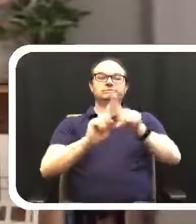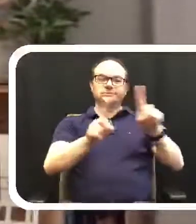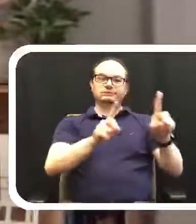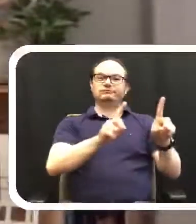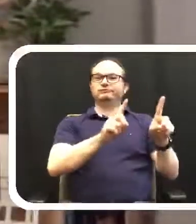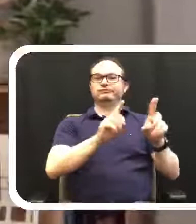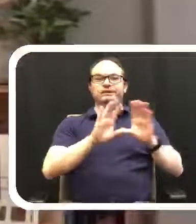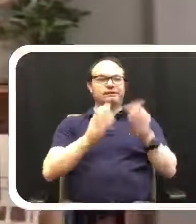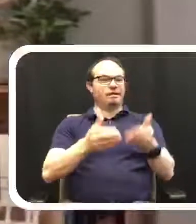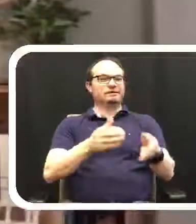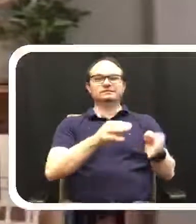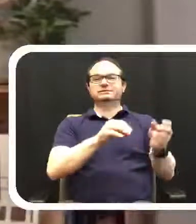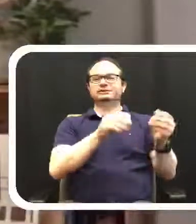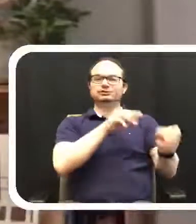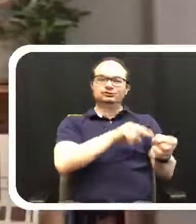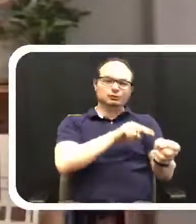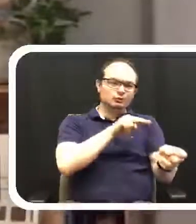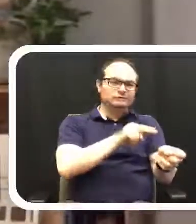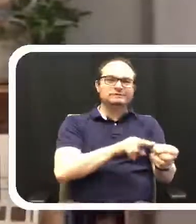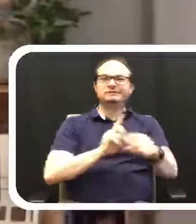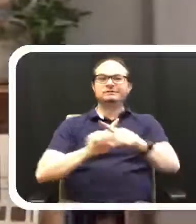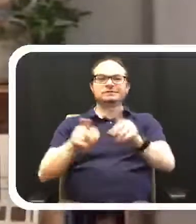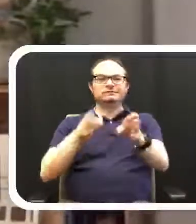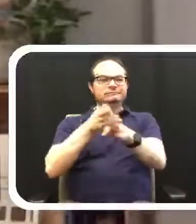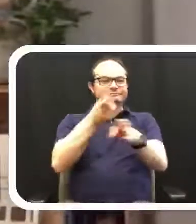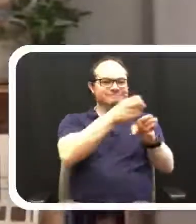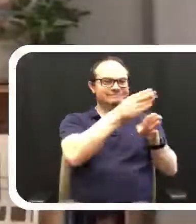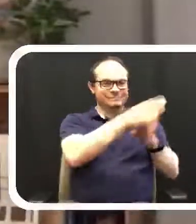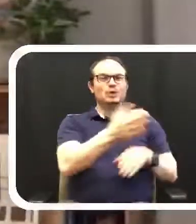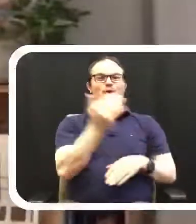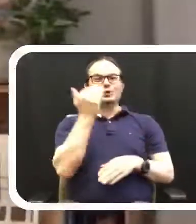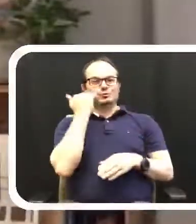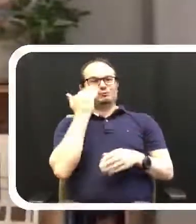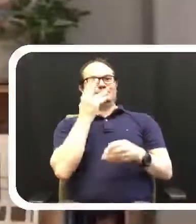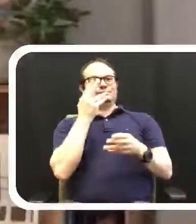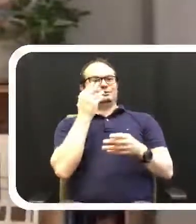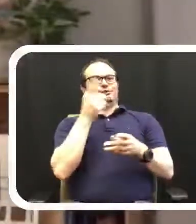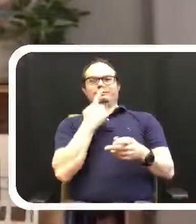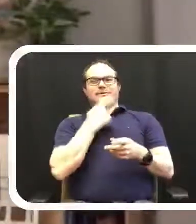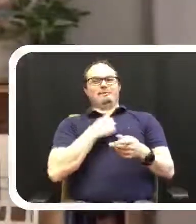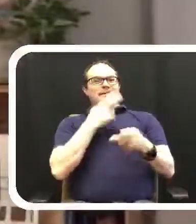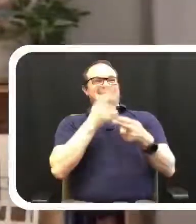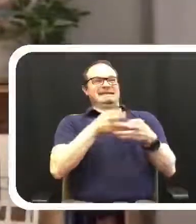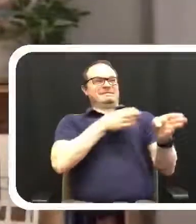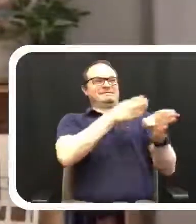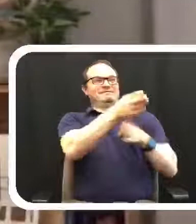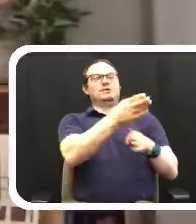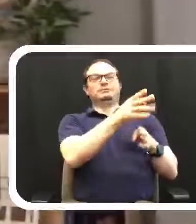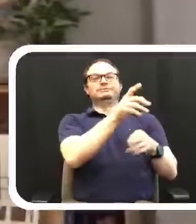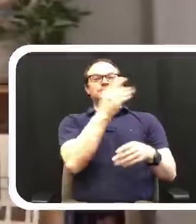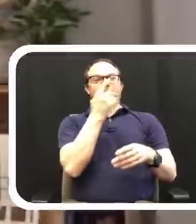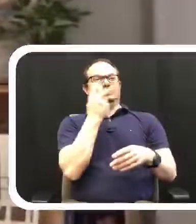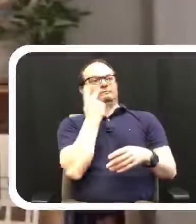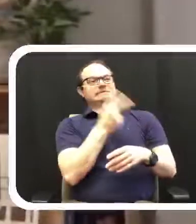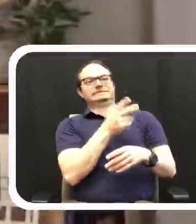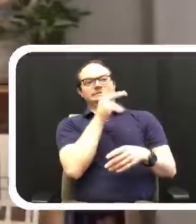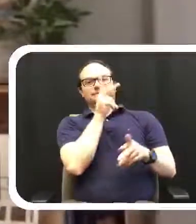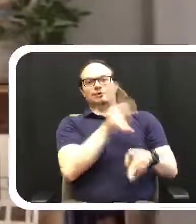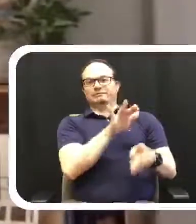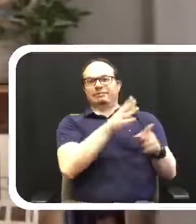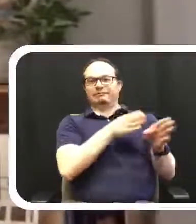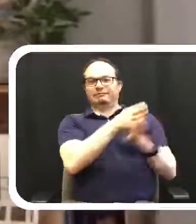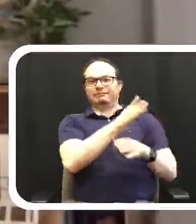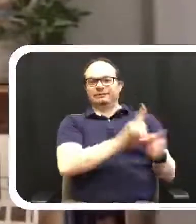nursing, you name it. We've seen students come in for that class. So it's